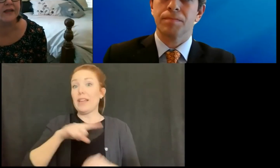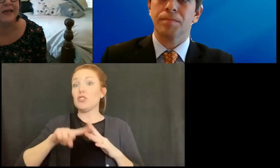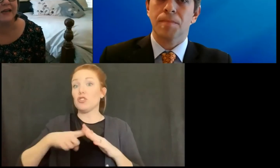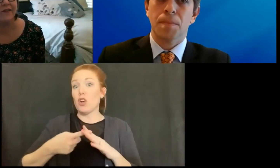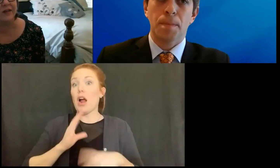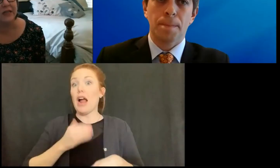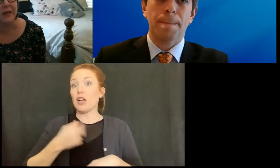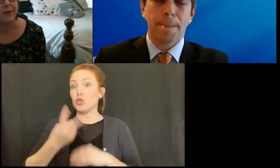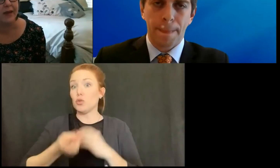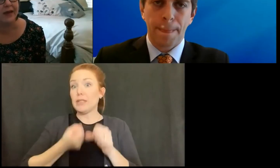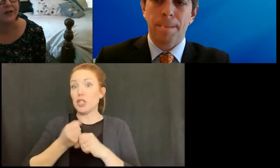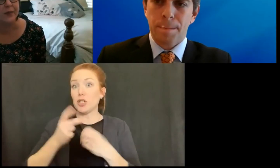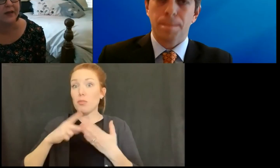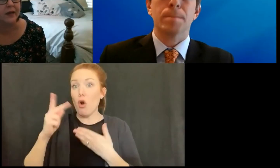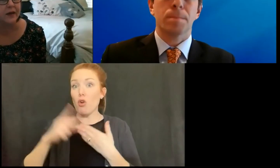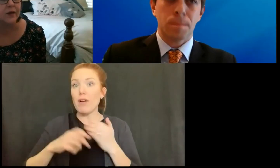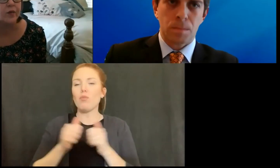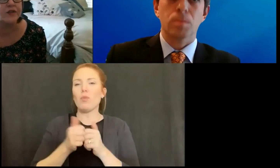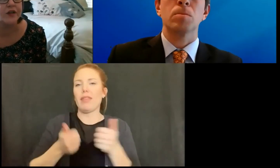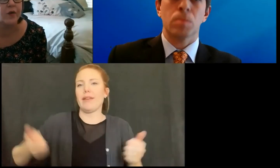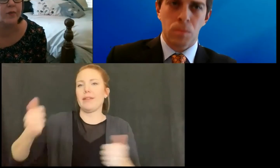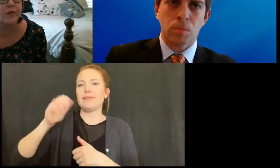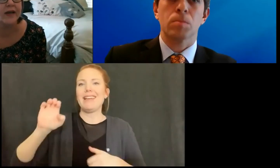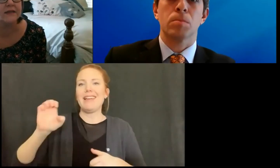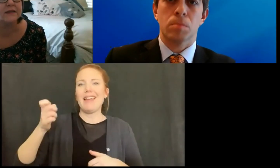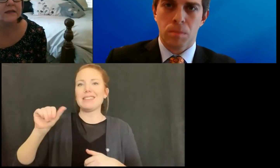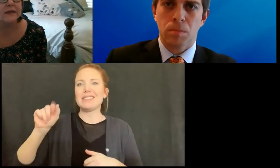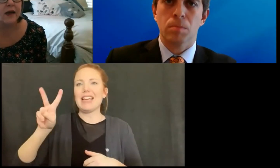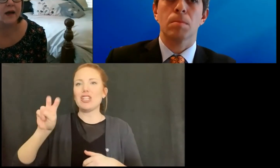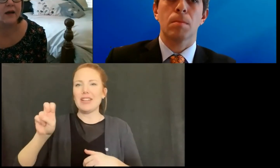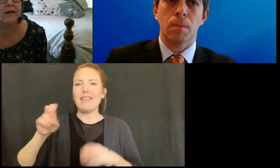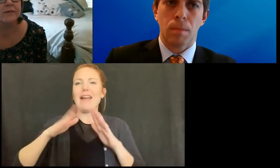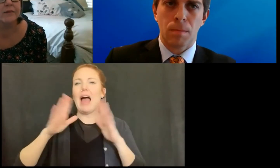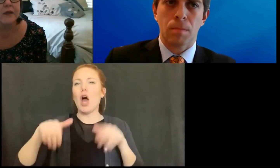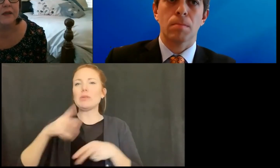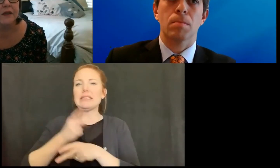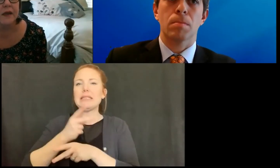with executive housekeeping management, which incorporates